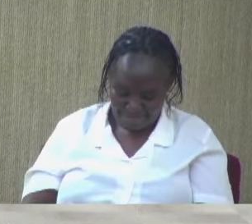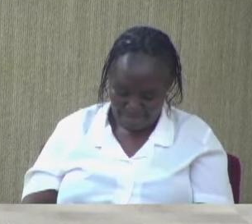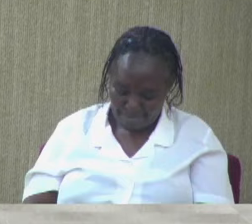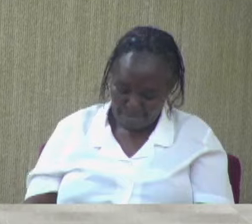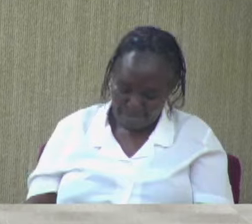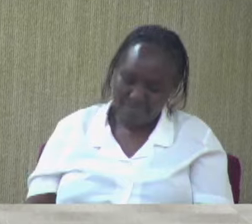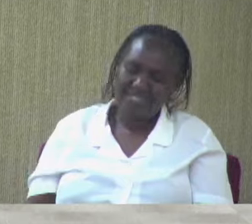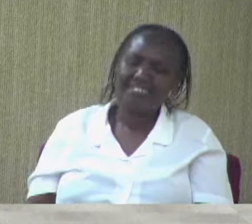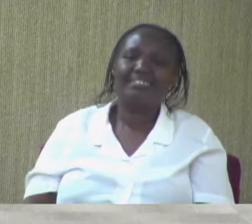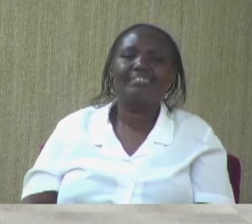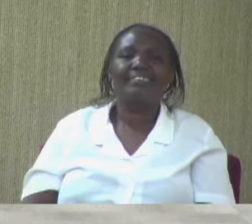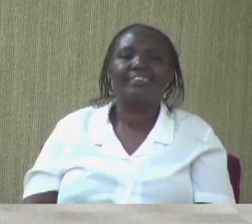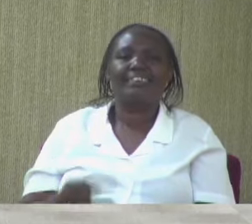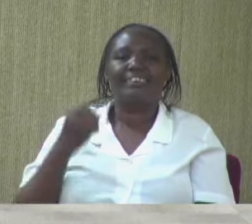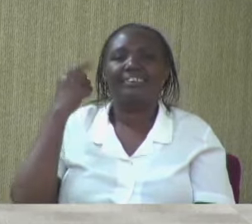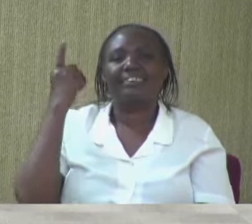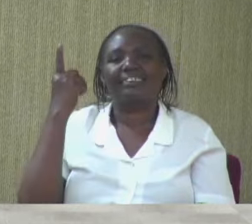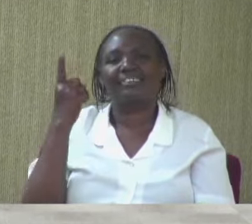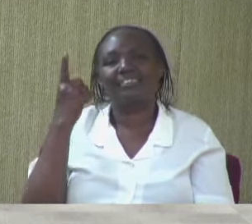Are you with me or not?